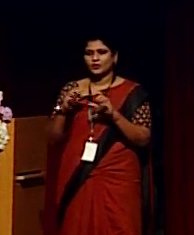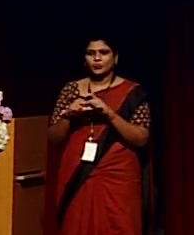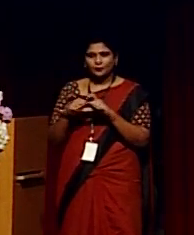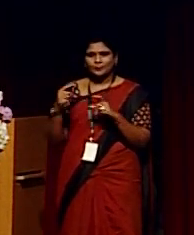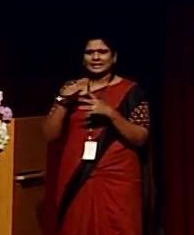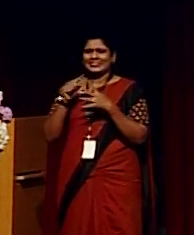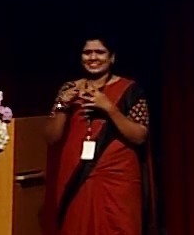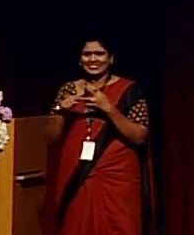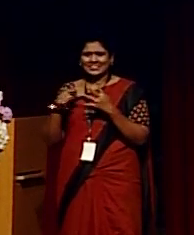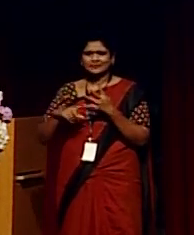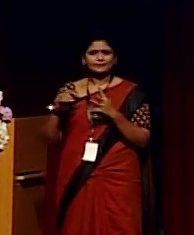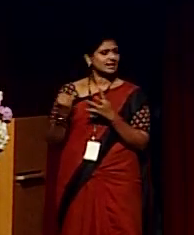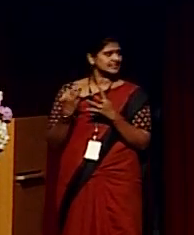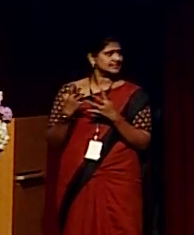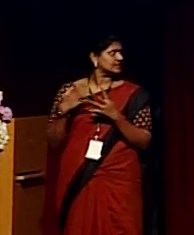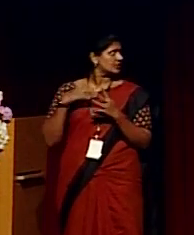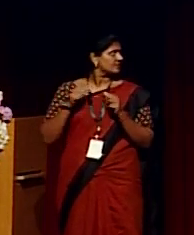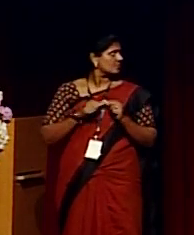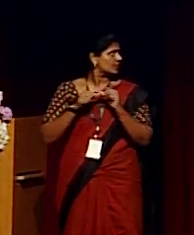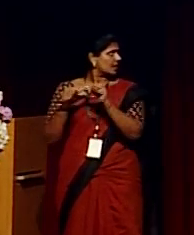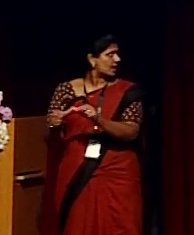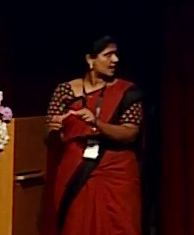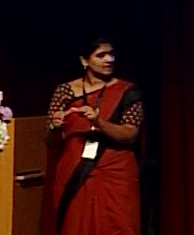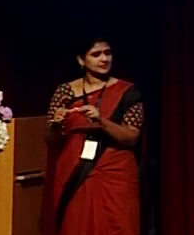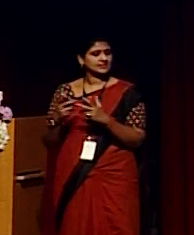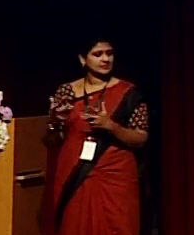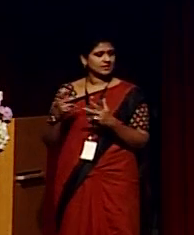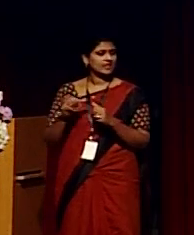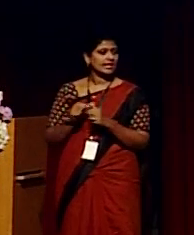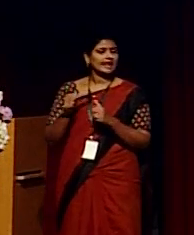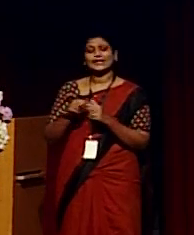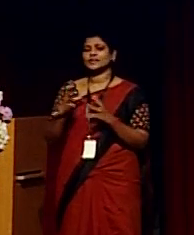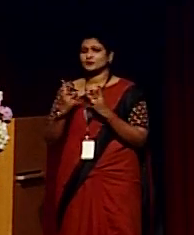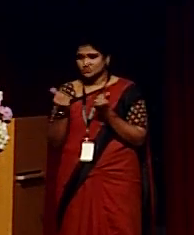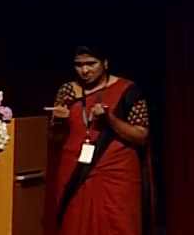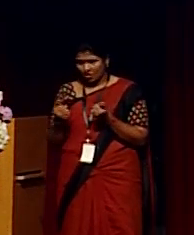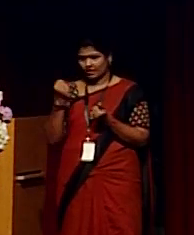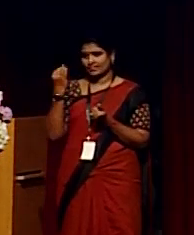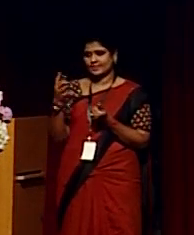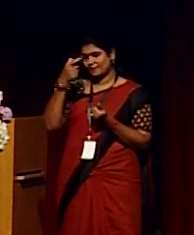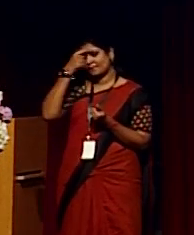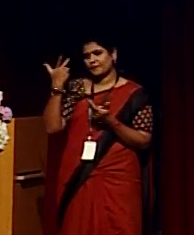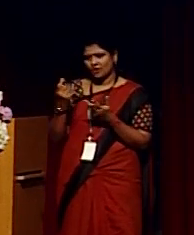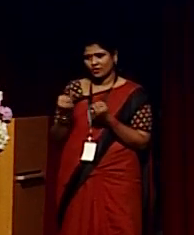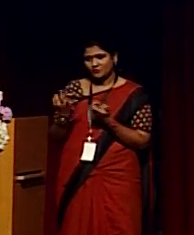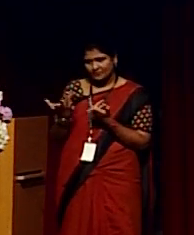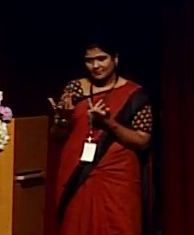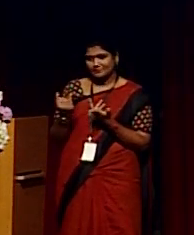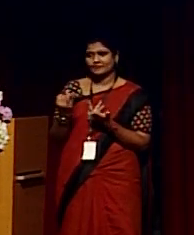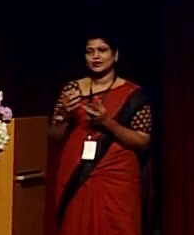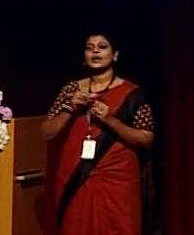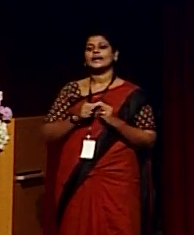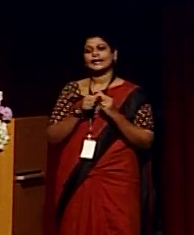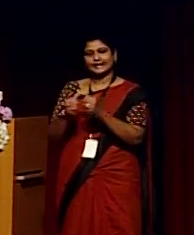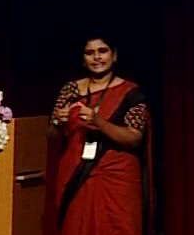number of systems. Equatio, some of you might be familiar with TextHelp's Equatio, it's big in there. There's in some other,